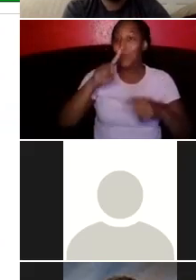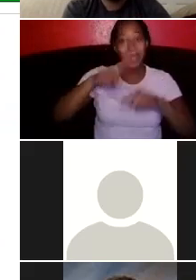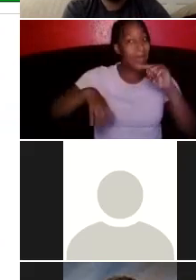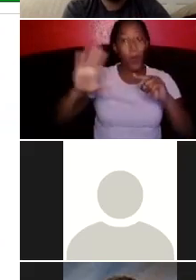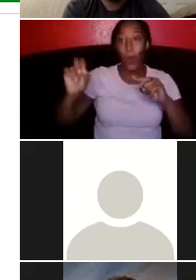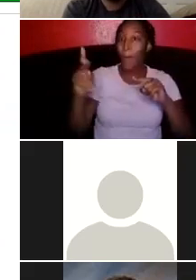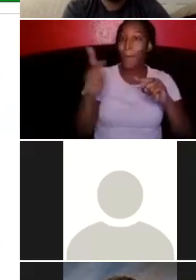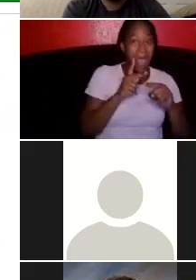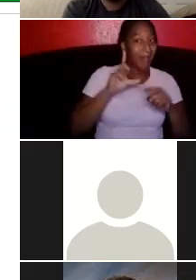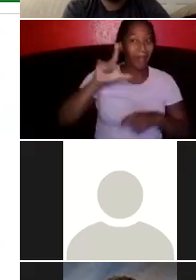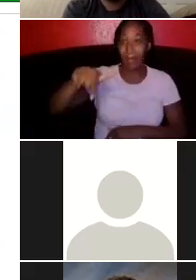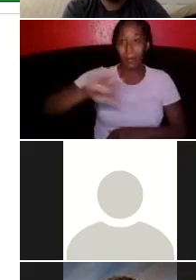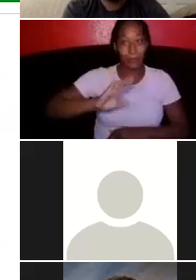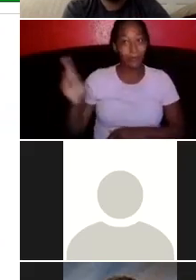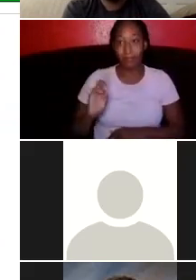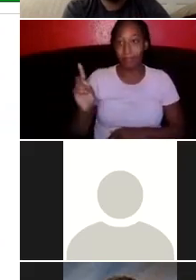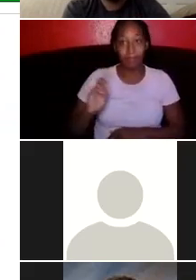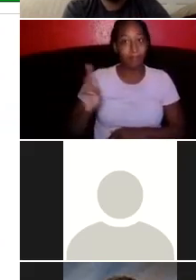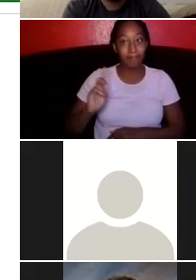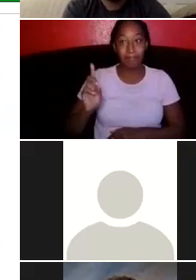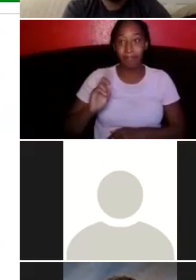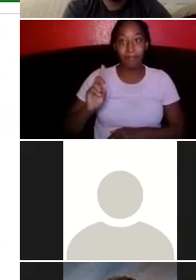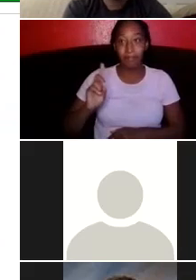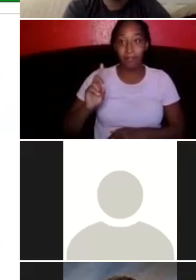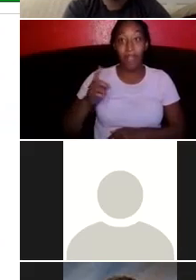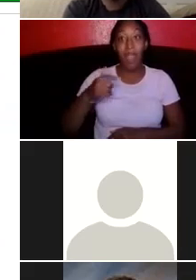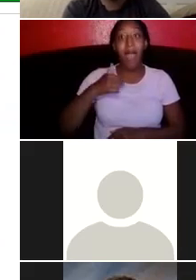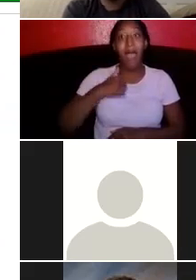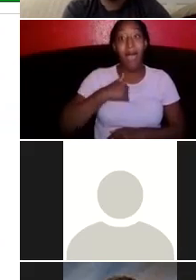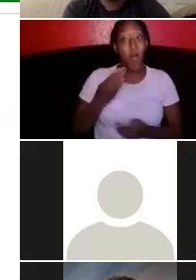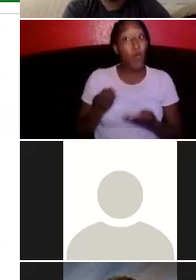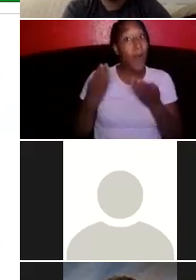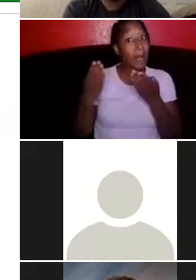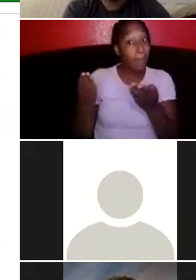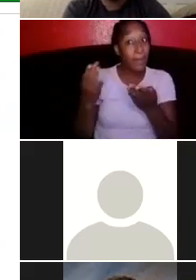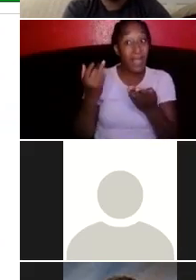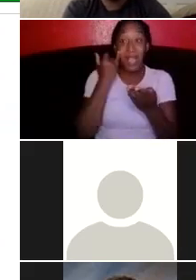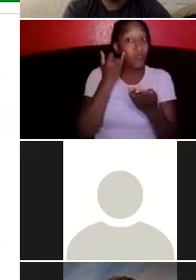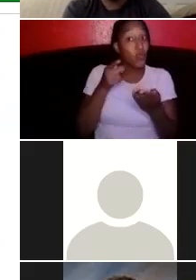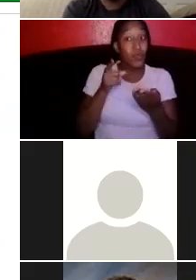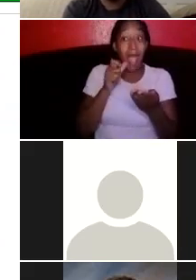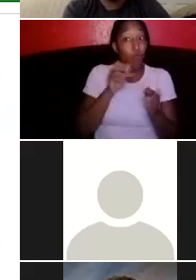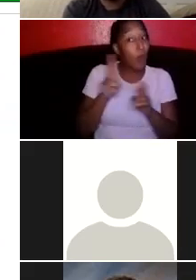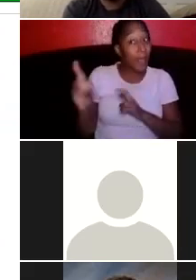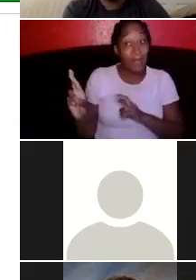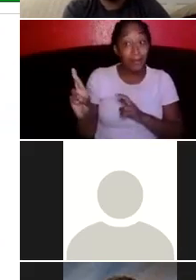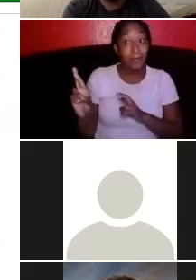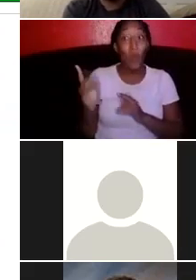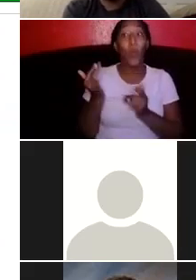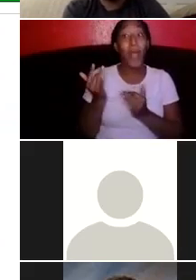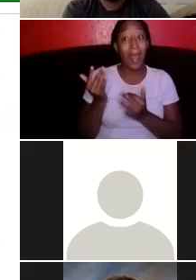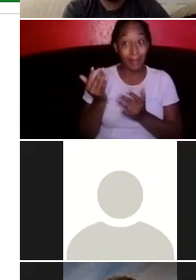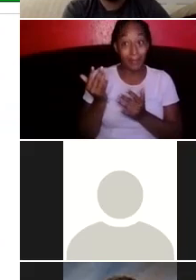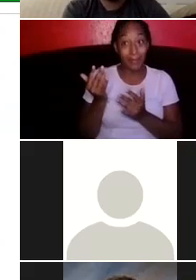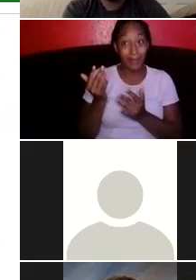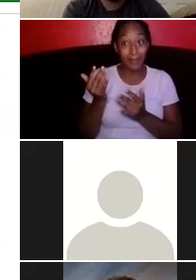So, my advice to you is if you're not sure, just wait till Monday when